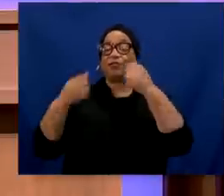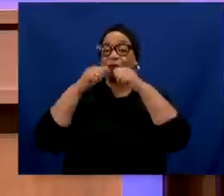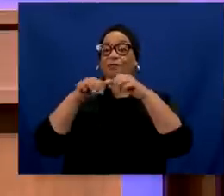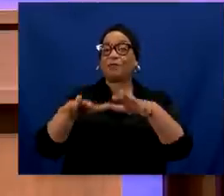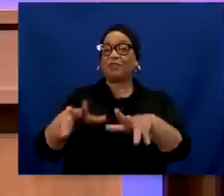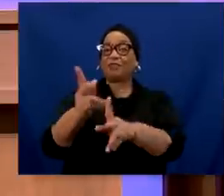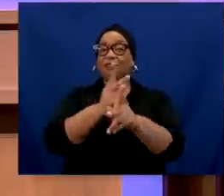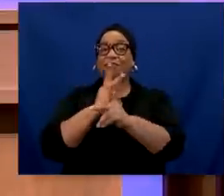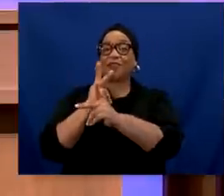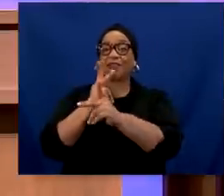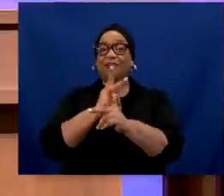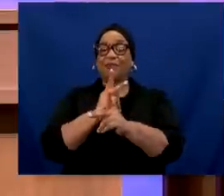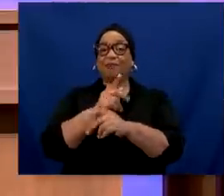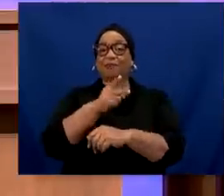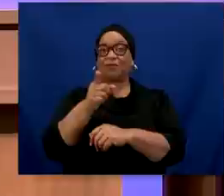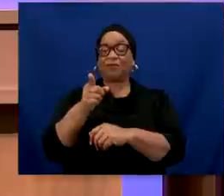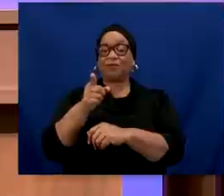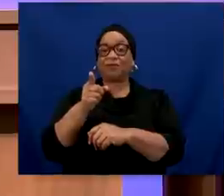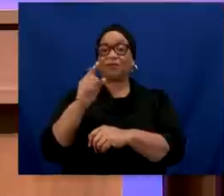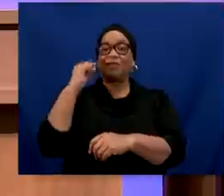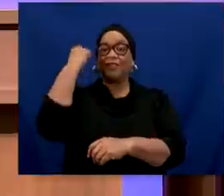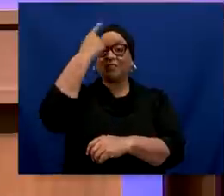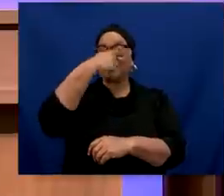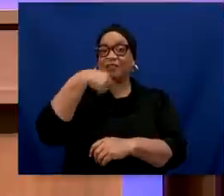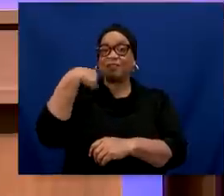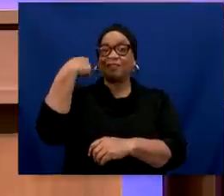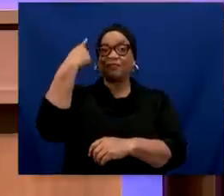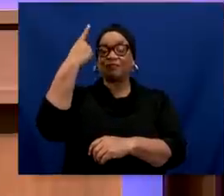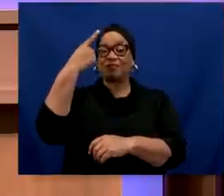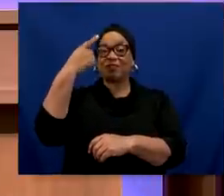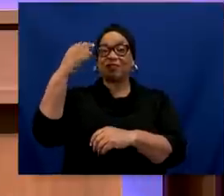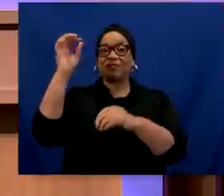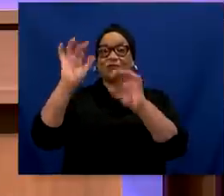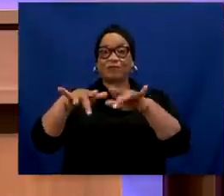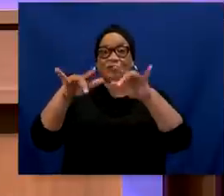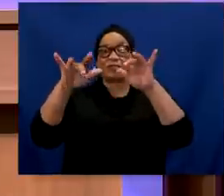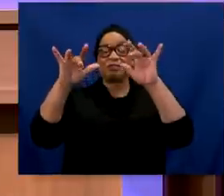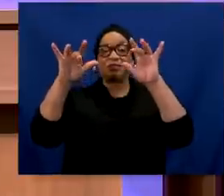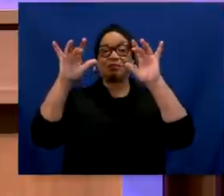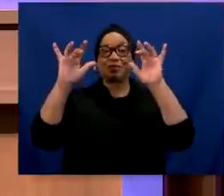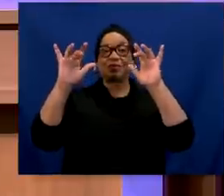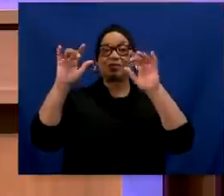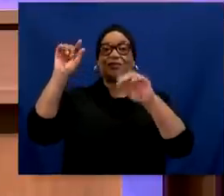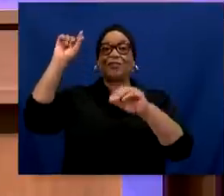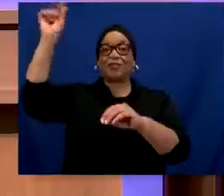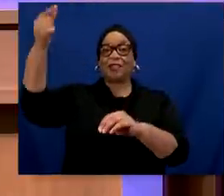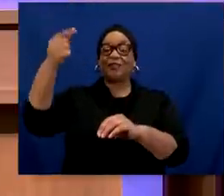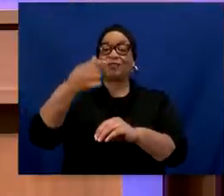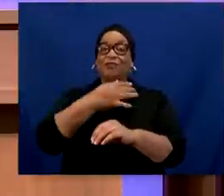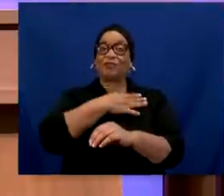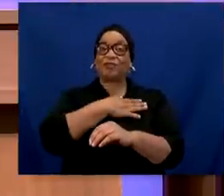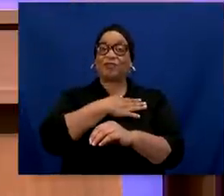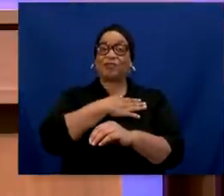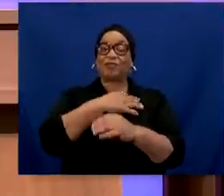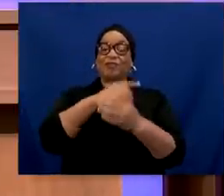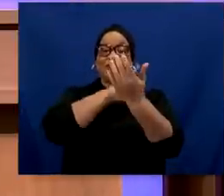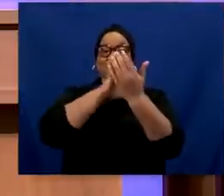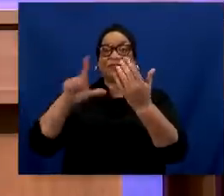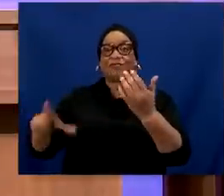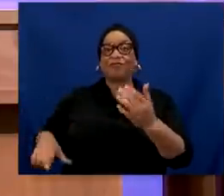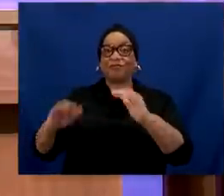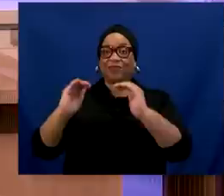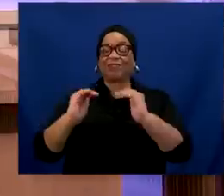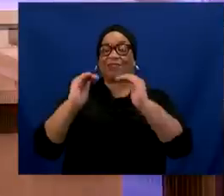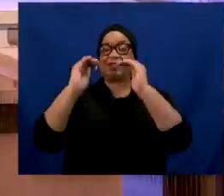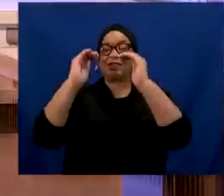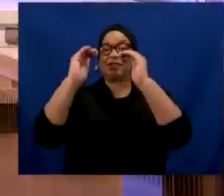you. The Lord make his face to shine upon you and be gracious unto you. The Lord lift the light